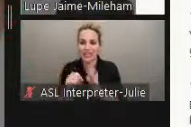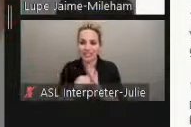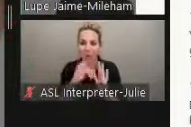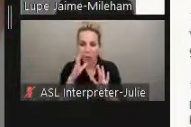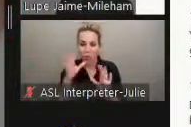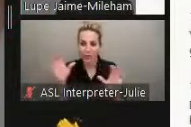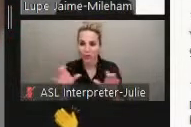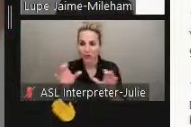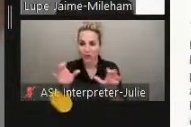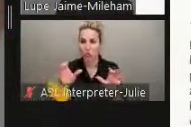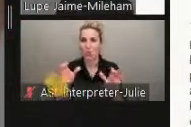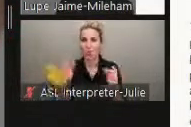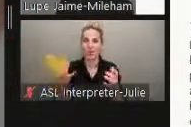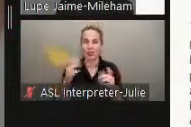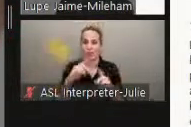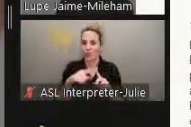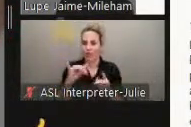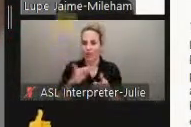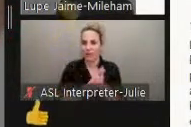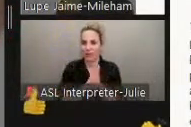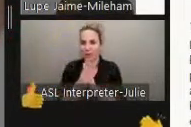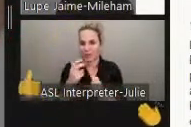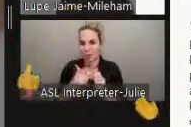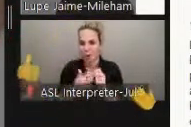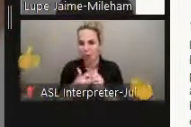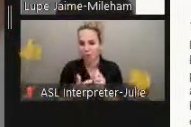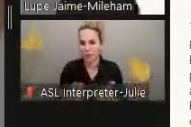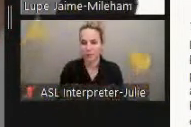doing when that becomes a problem.